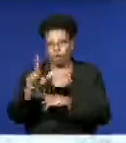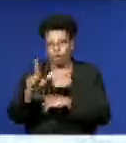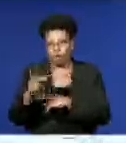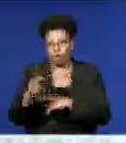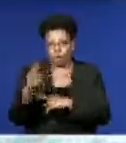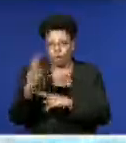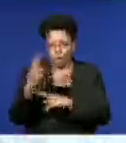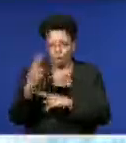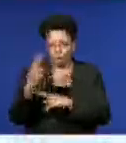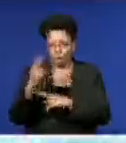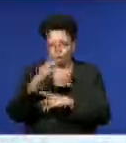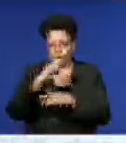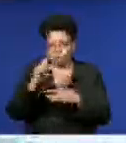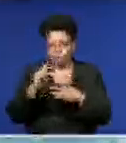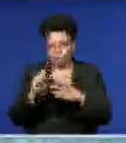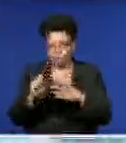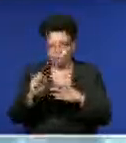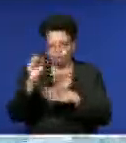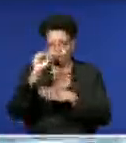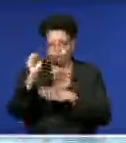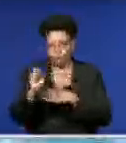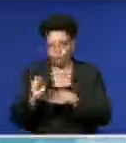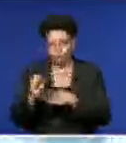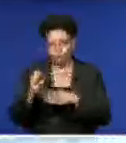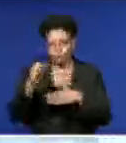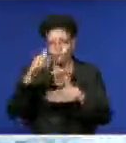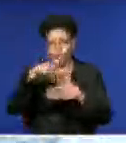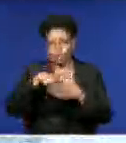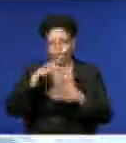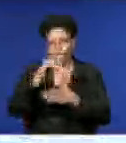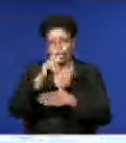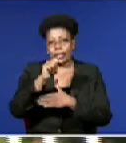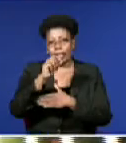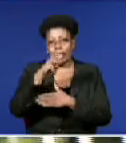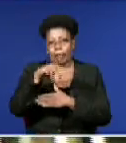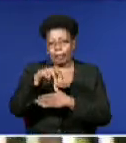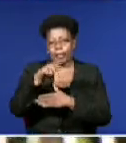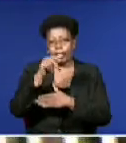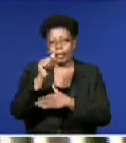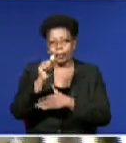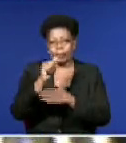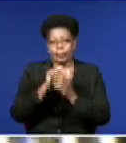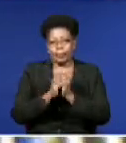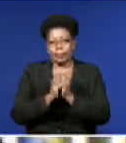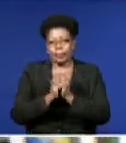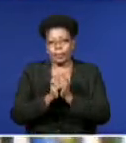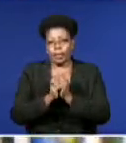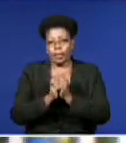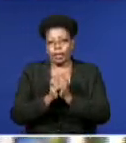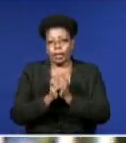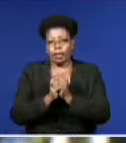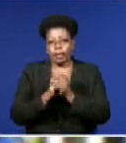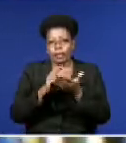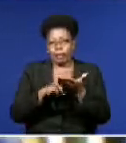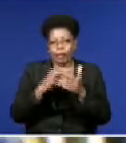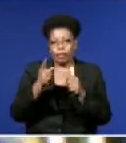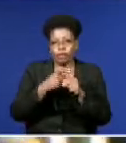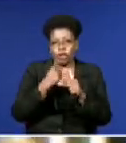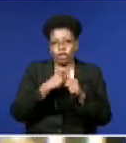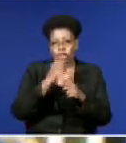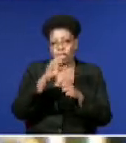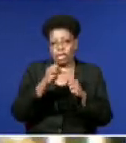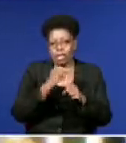upcoming collegiate season at the University of Tampa. I swam my first year at Indiana University, which is up in